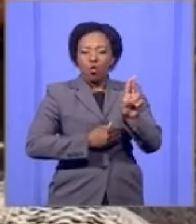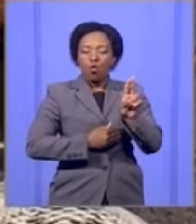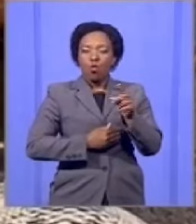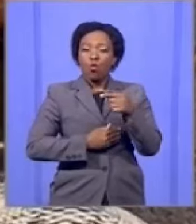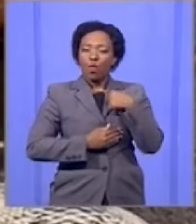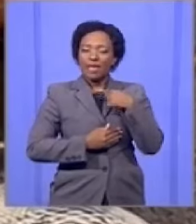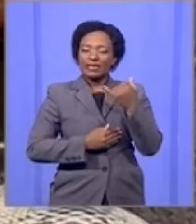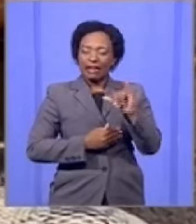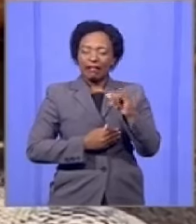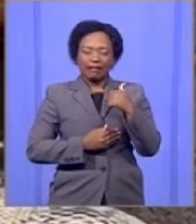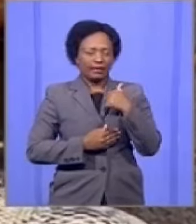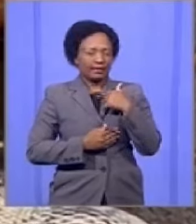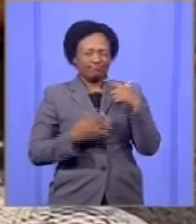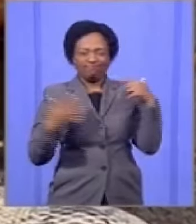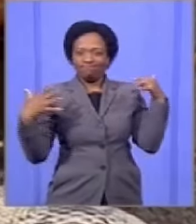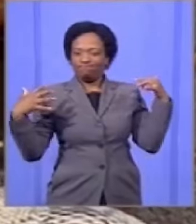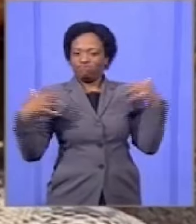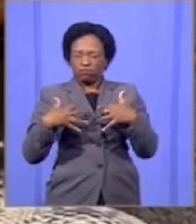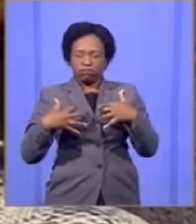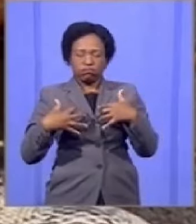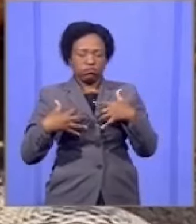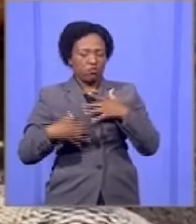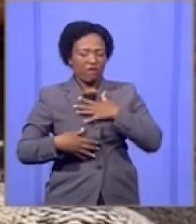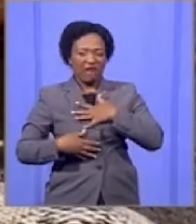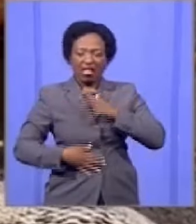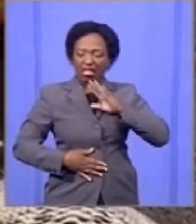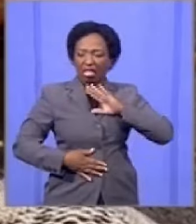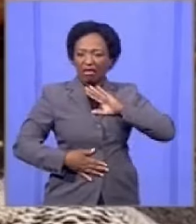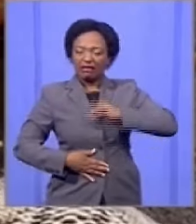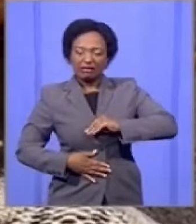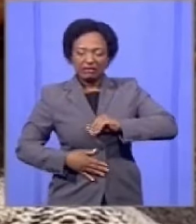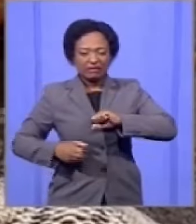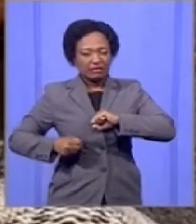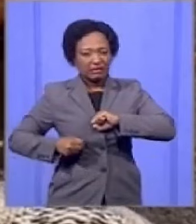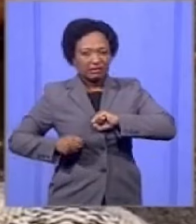shock. We are devastated